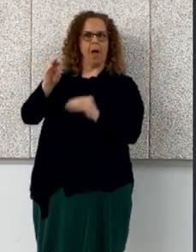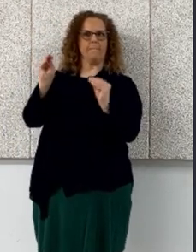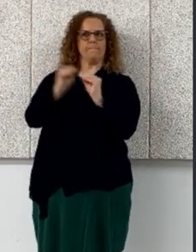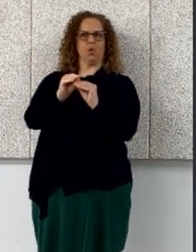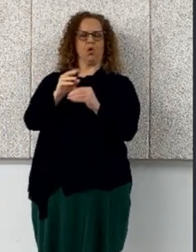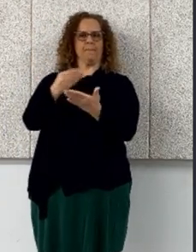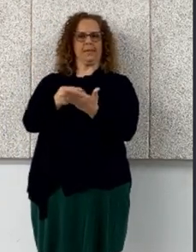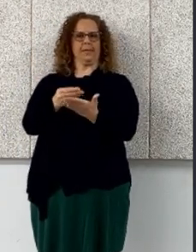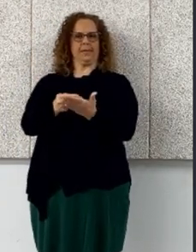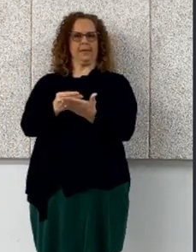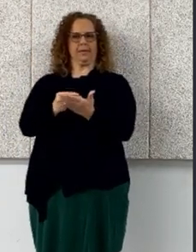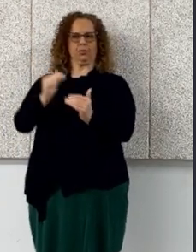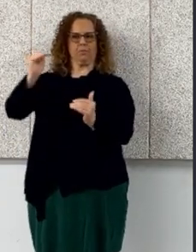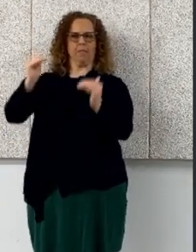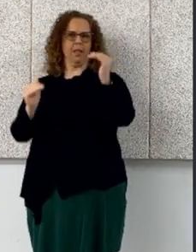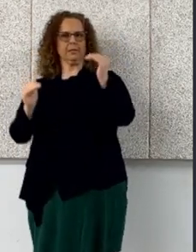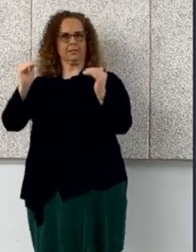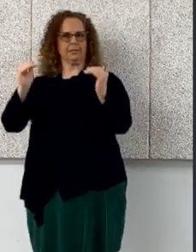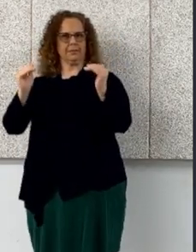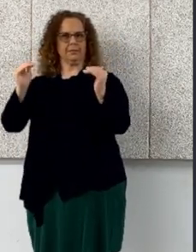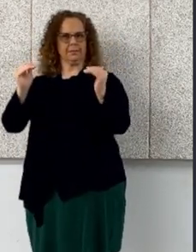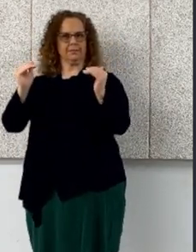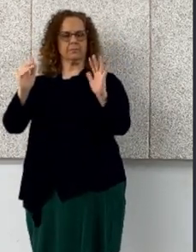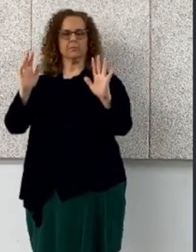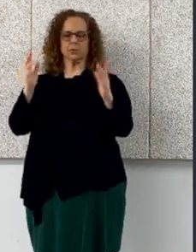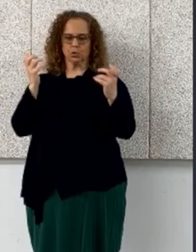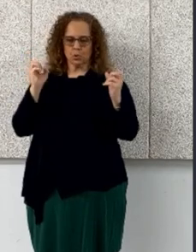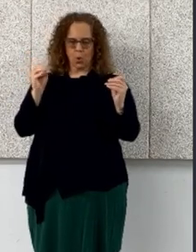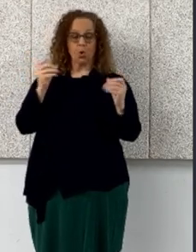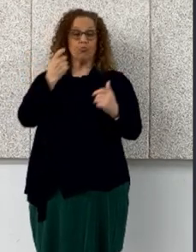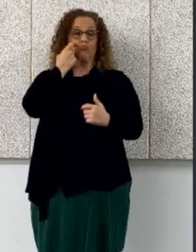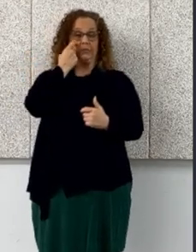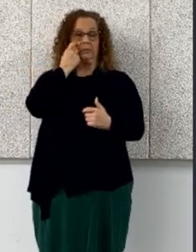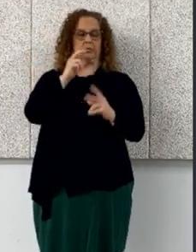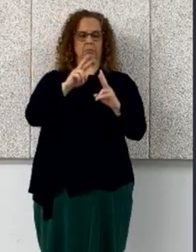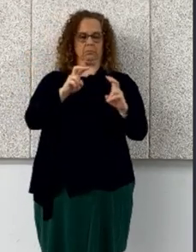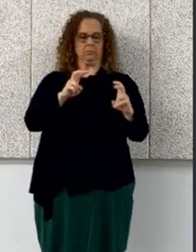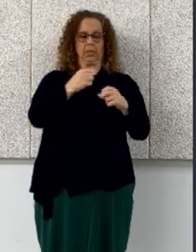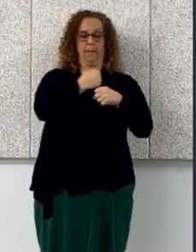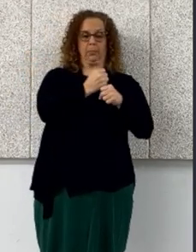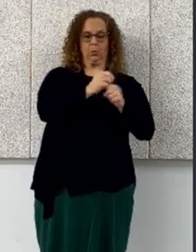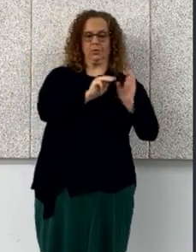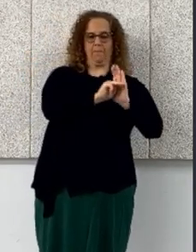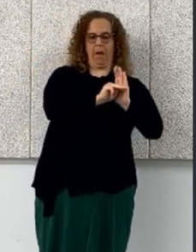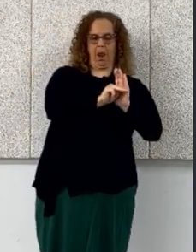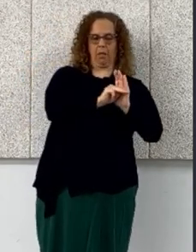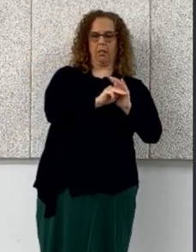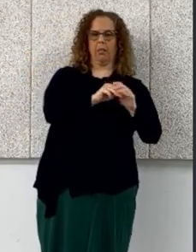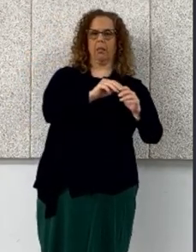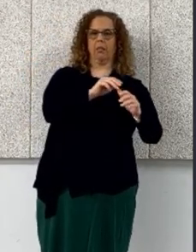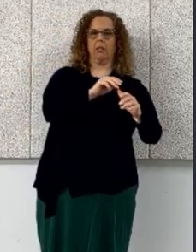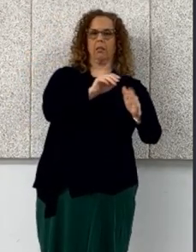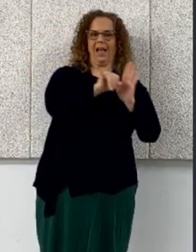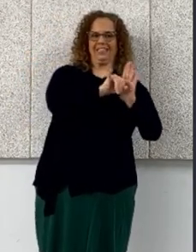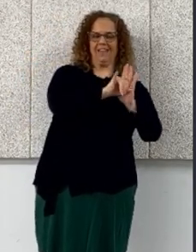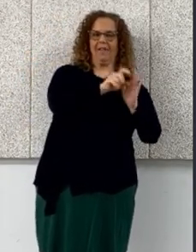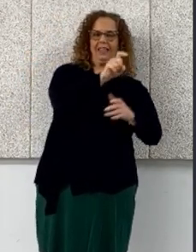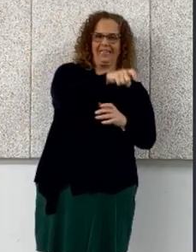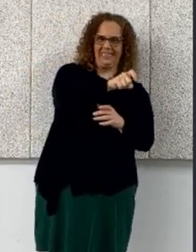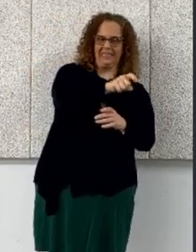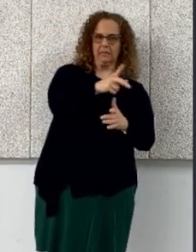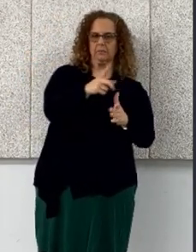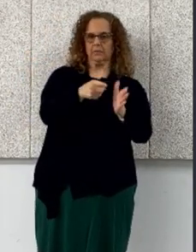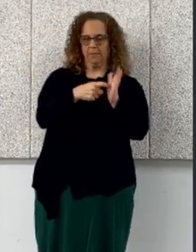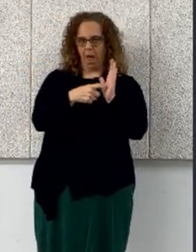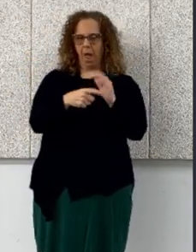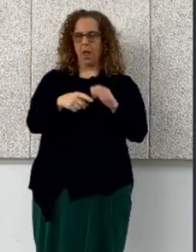So basically what we've been doing is looking at, like, okay, in our producing model, these are what the needs and the demands are. In our